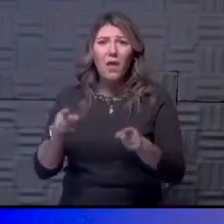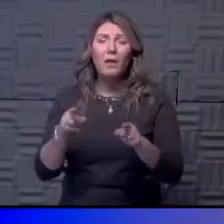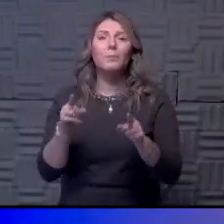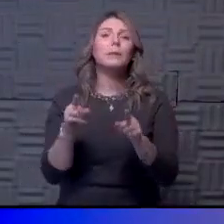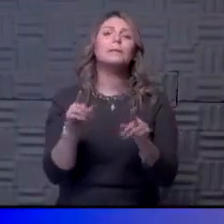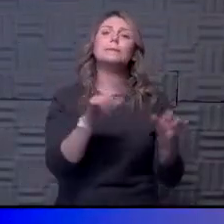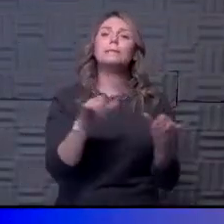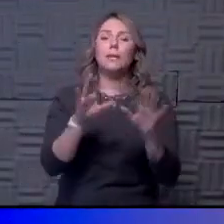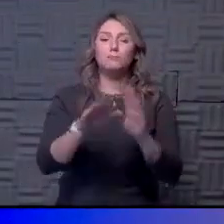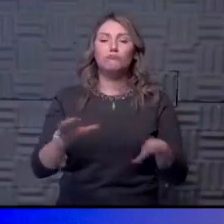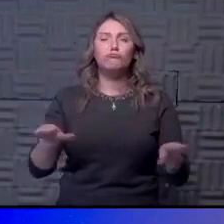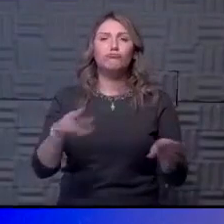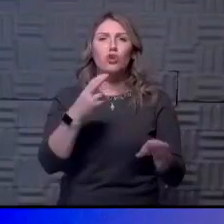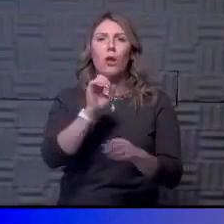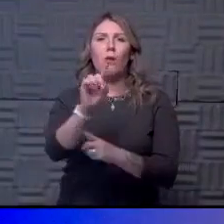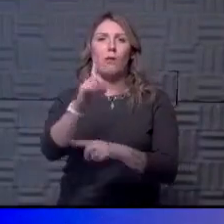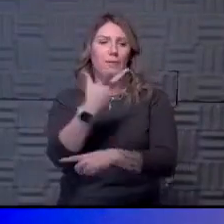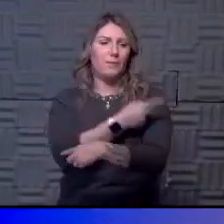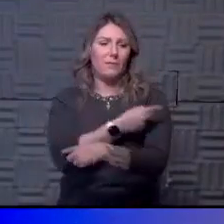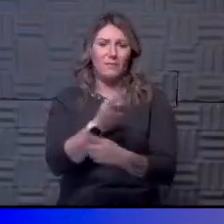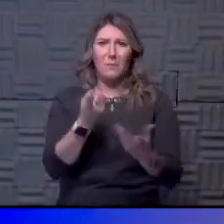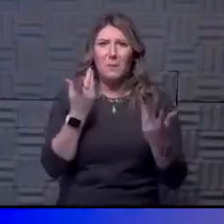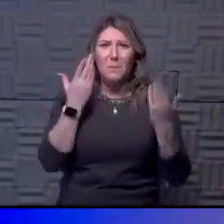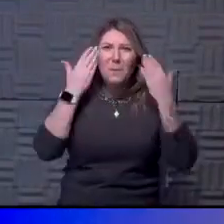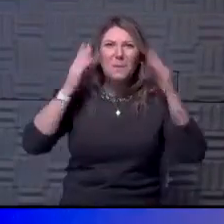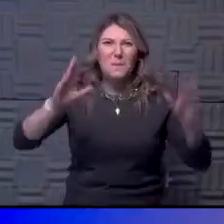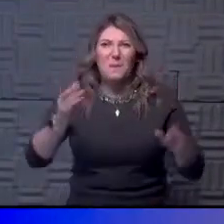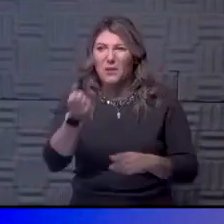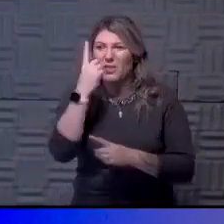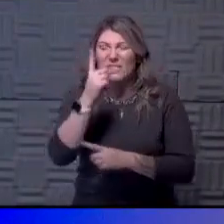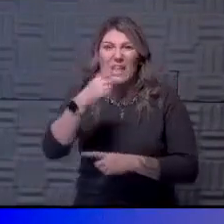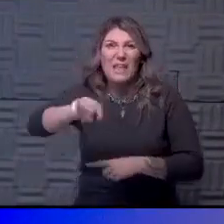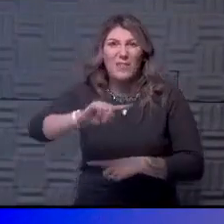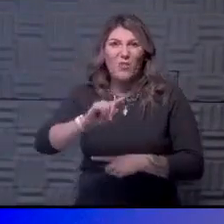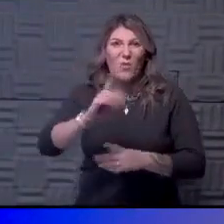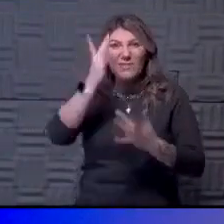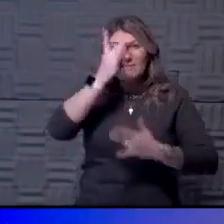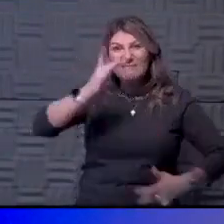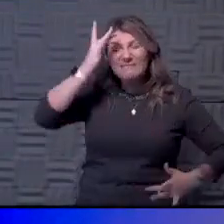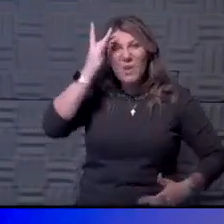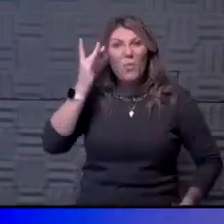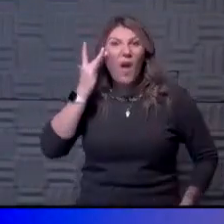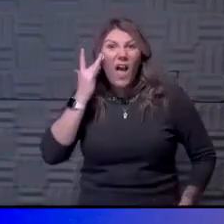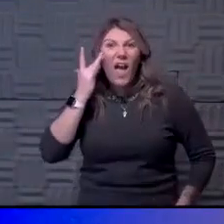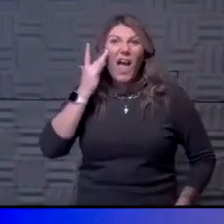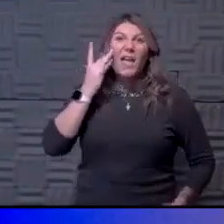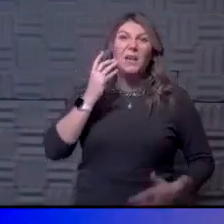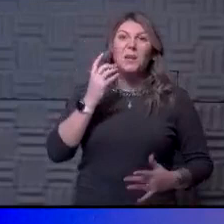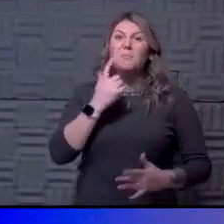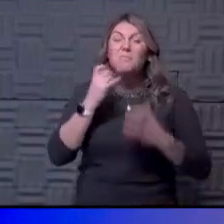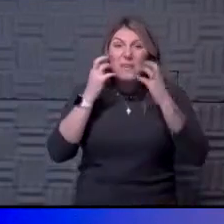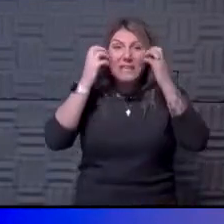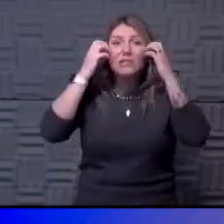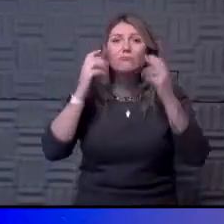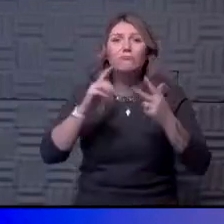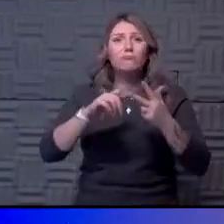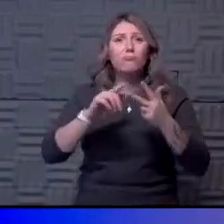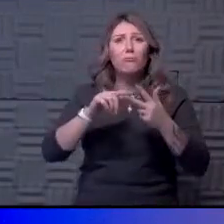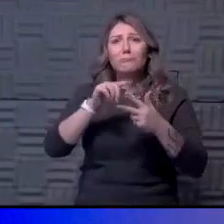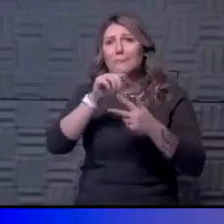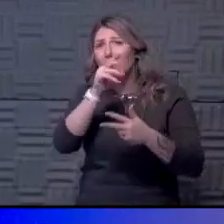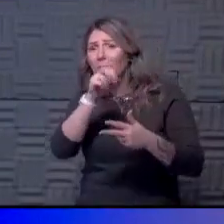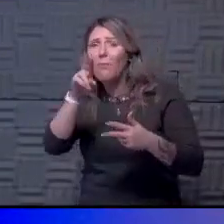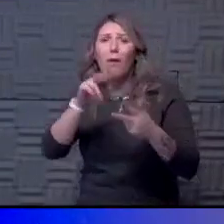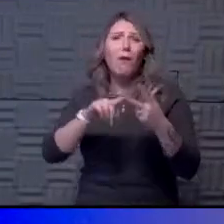childhood vaccines. We don't understand what those illnesses were like, measles, mumps, rubella, because we had vaccination. But you don't want your children to